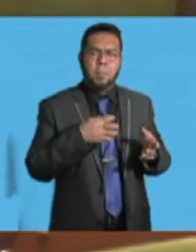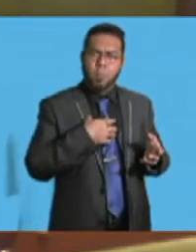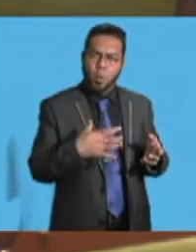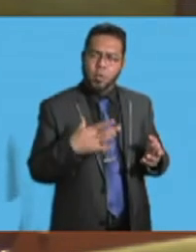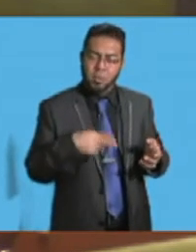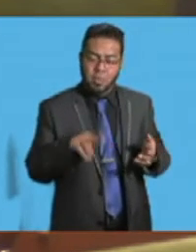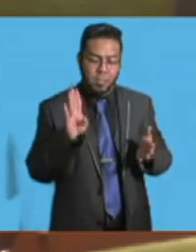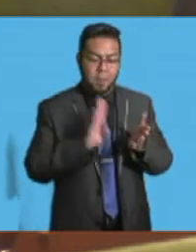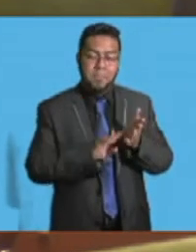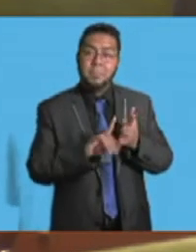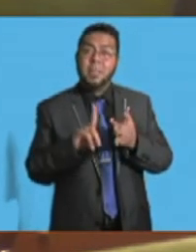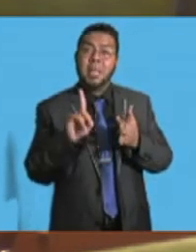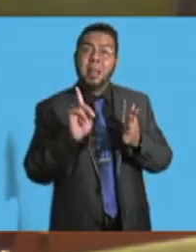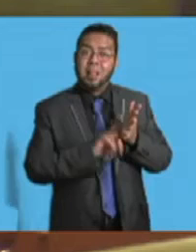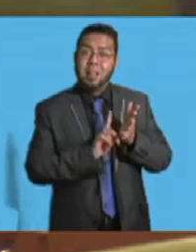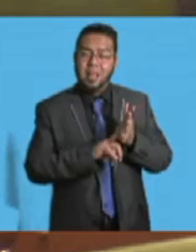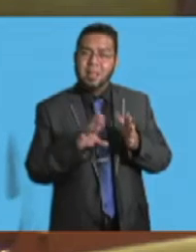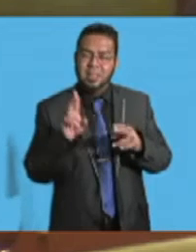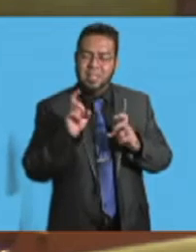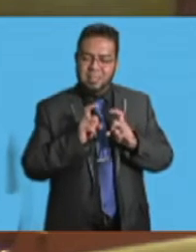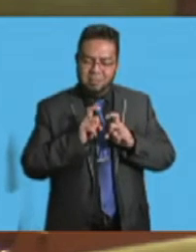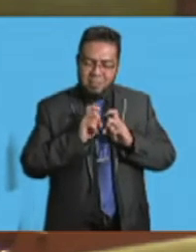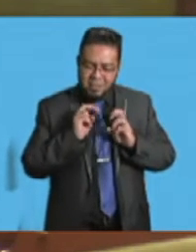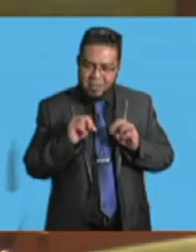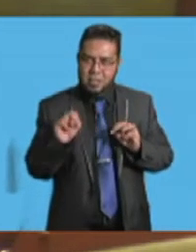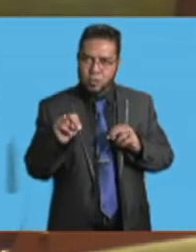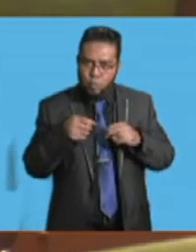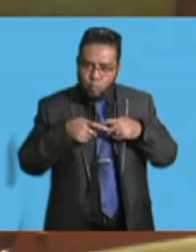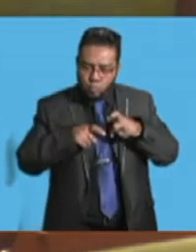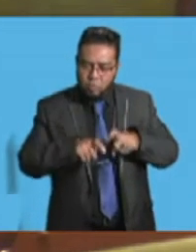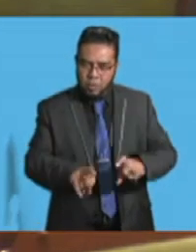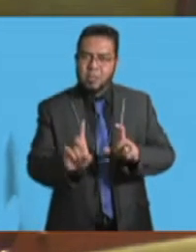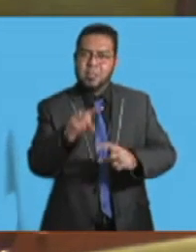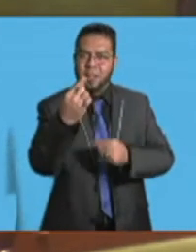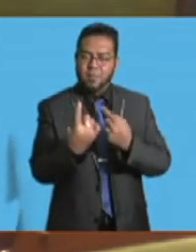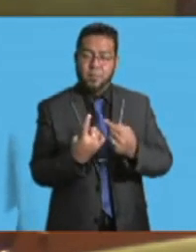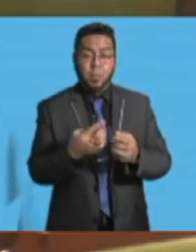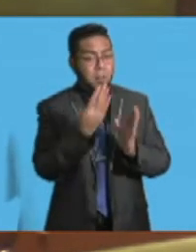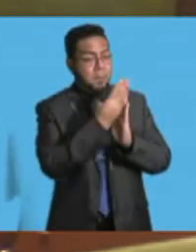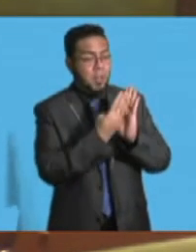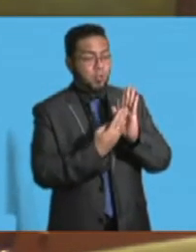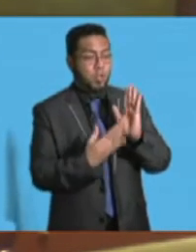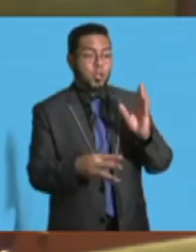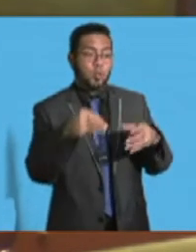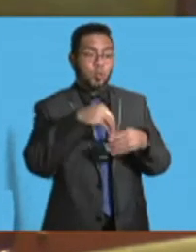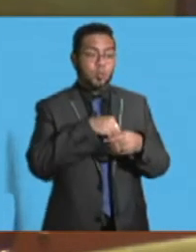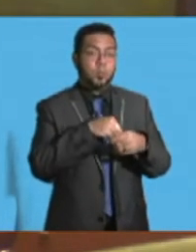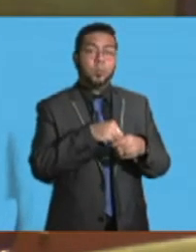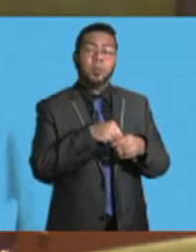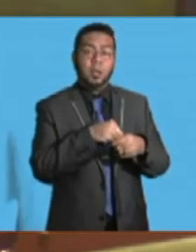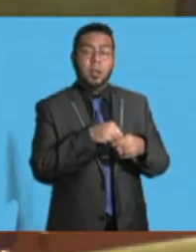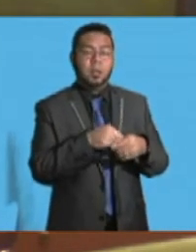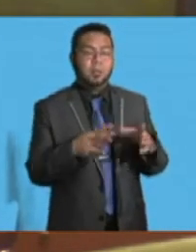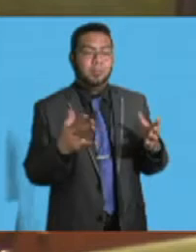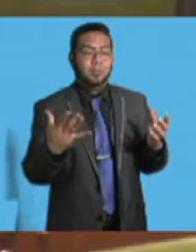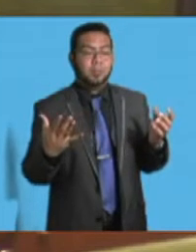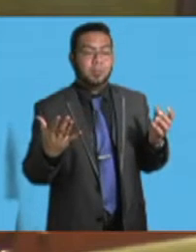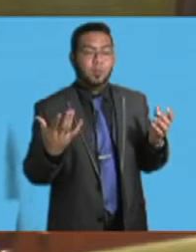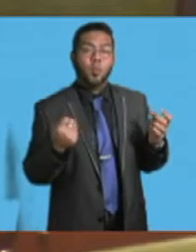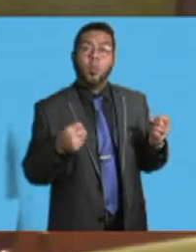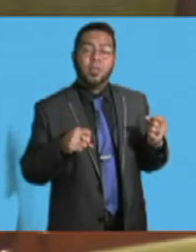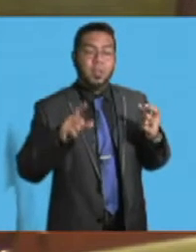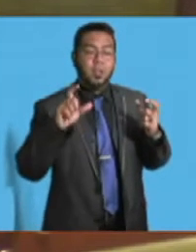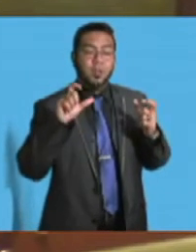to sustain itself in the long run. This budget will focus on increasing production by assisting rice farmers with the procurement of